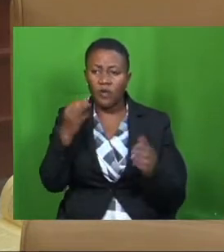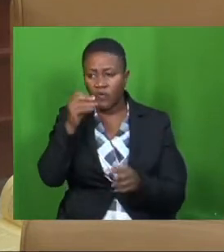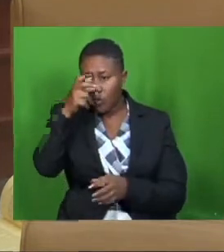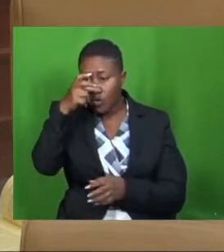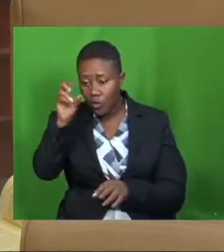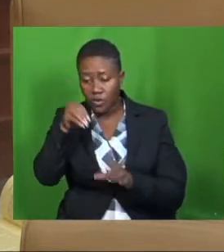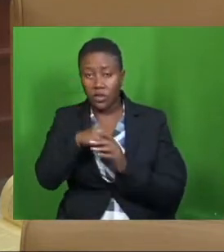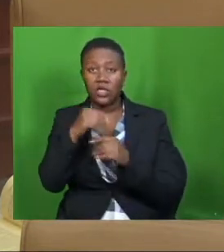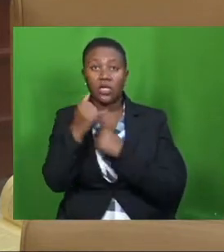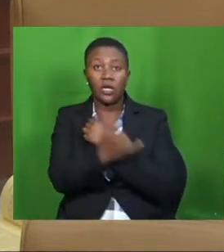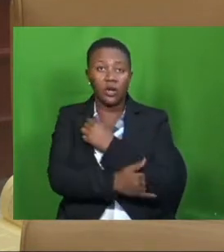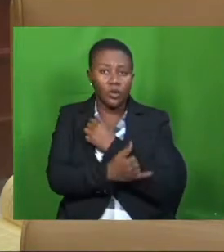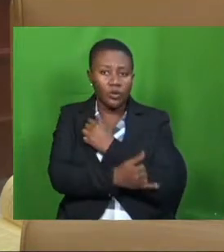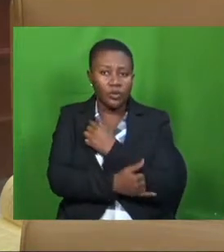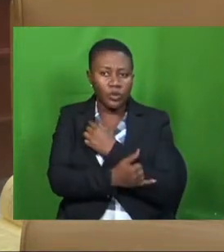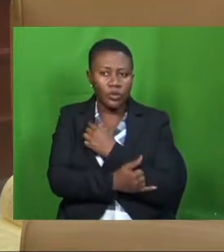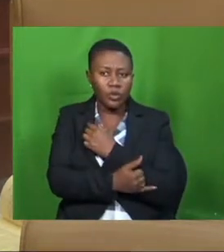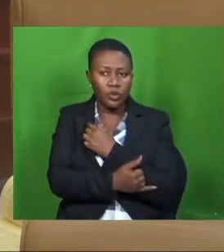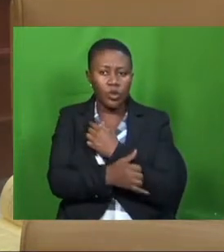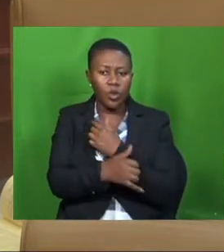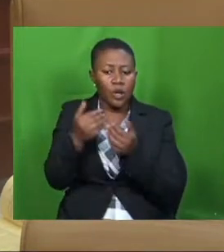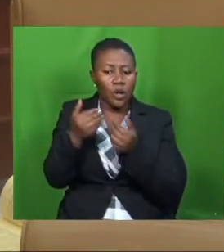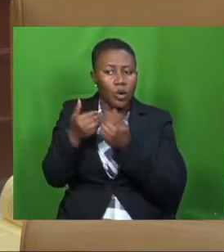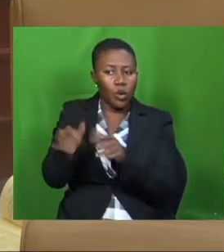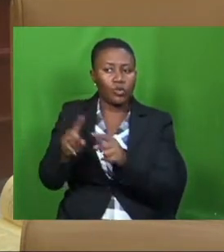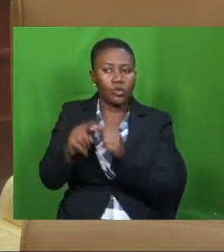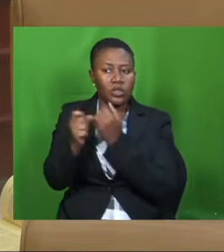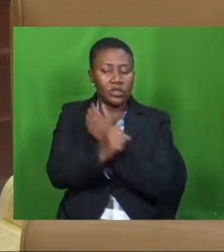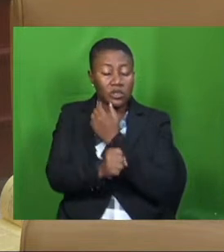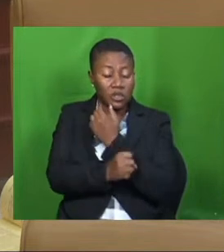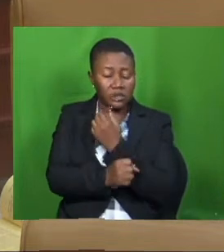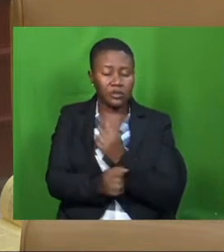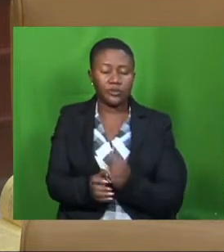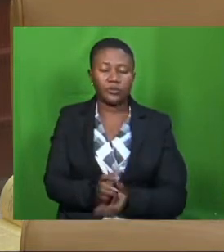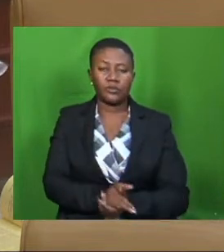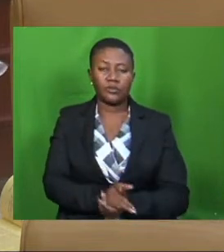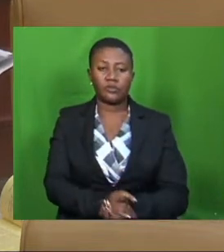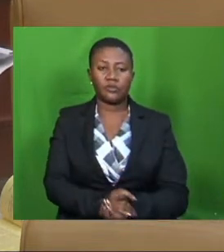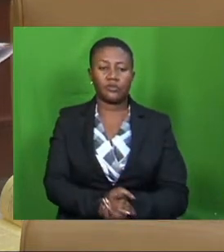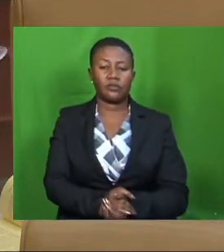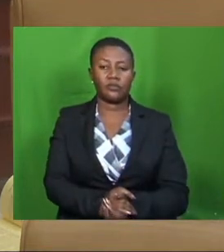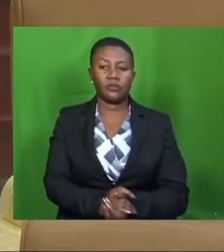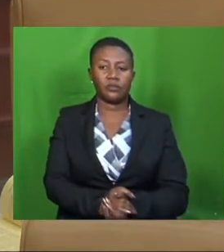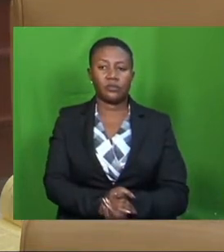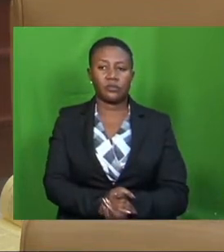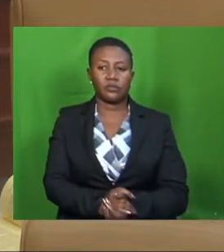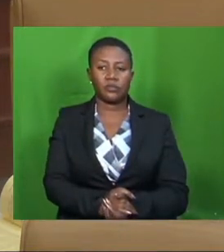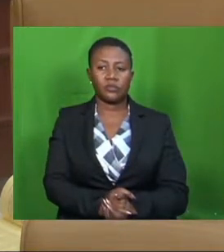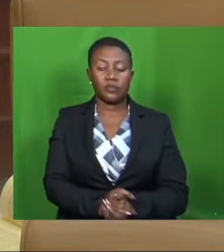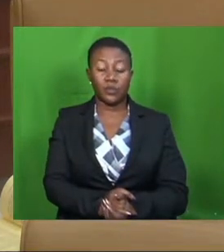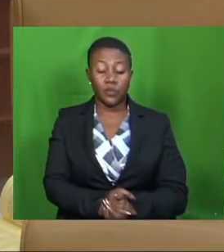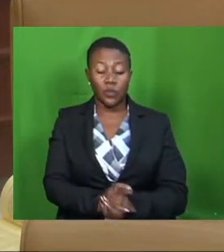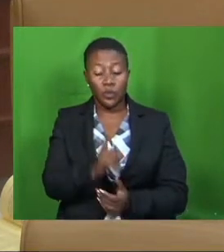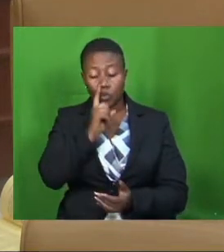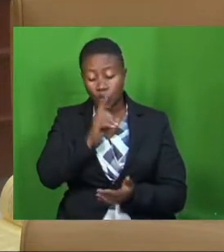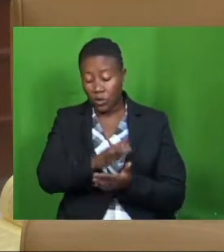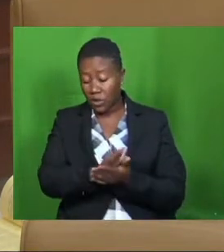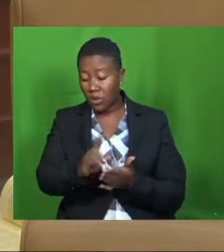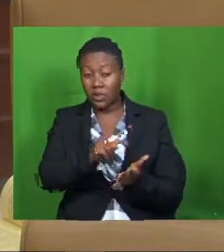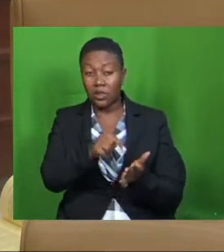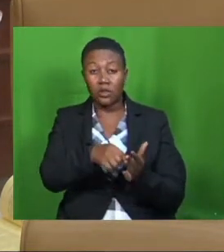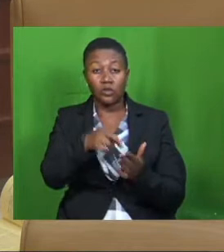Act, Amendment Act of 2016 at 914. Additionally, Leader, may you